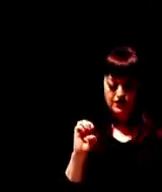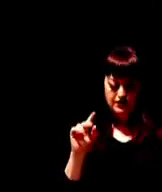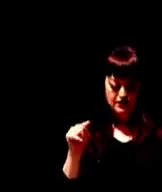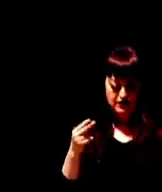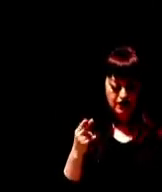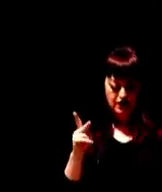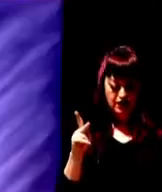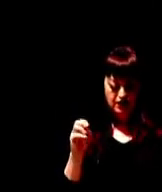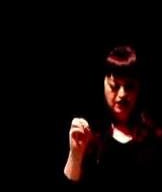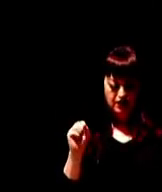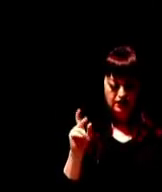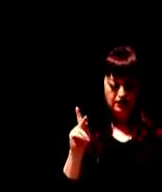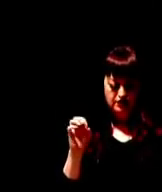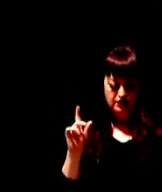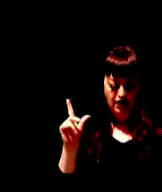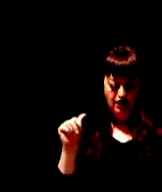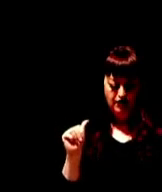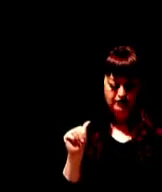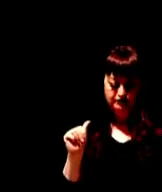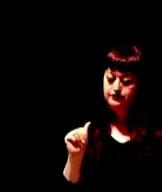Seth Koskela.